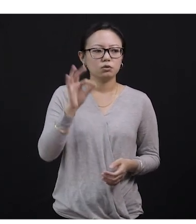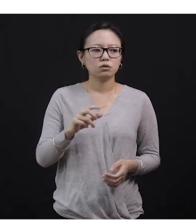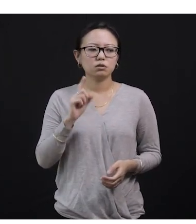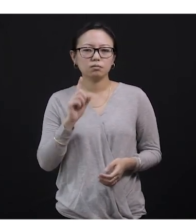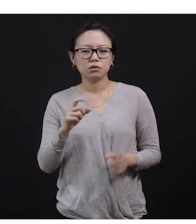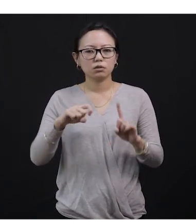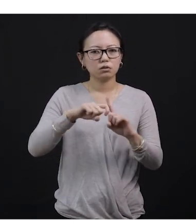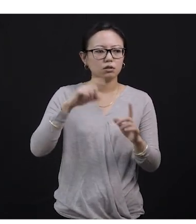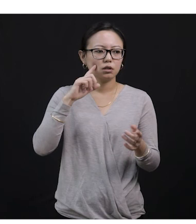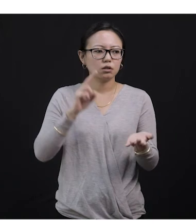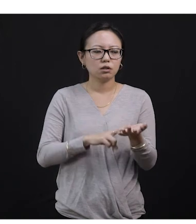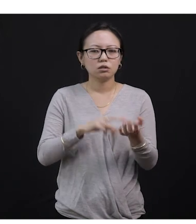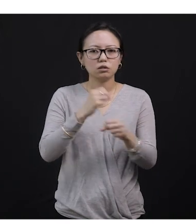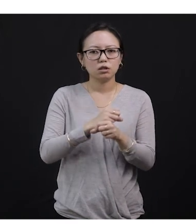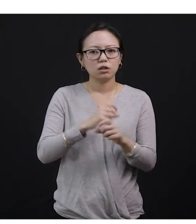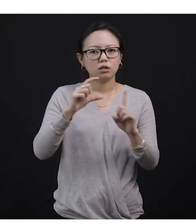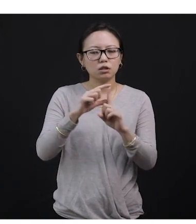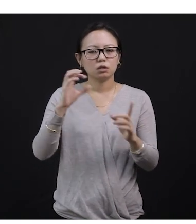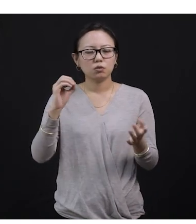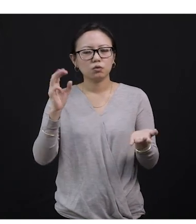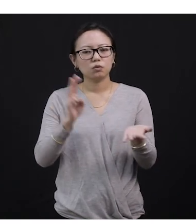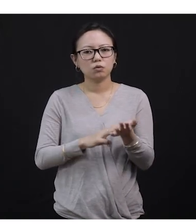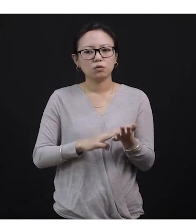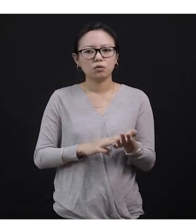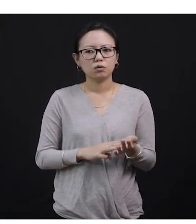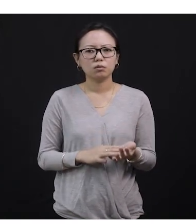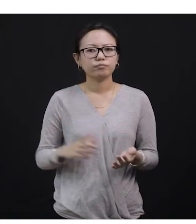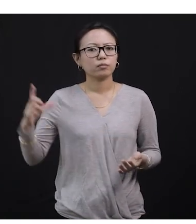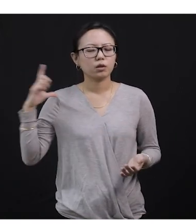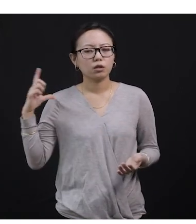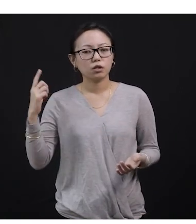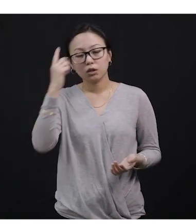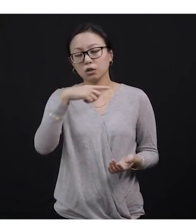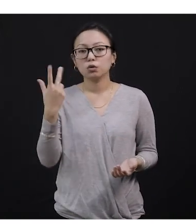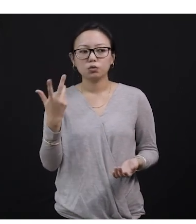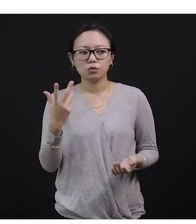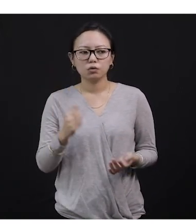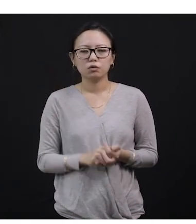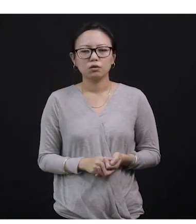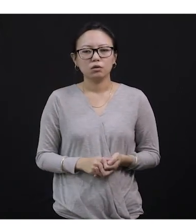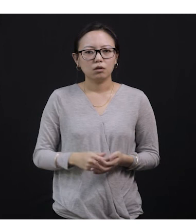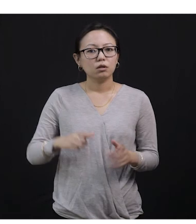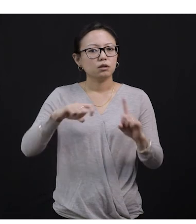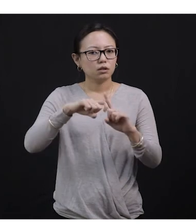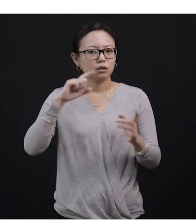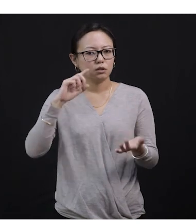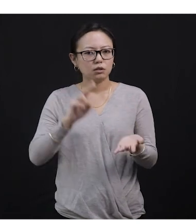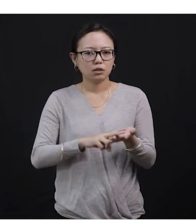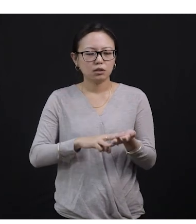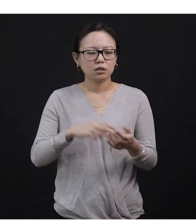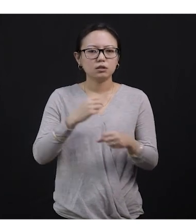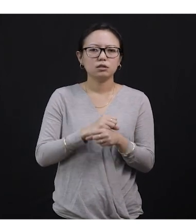generations, okay? And then I also told you that Magadha became the most powerful kingdom as compared to